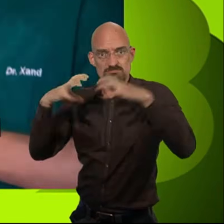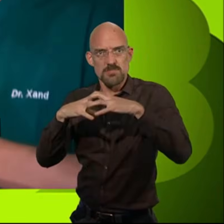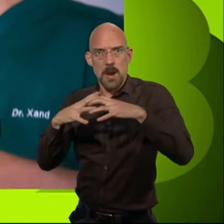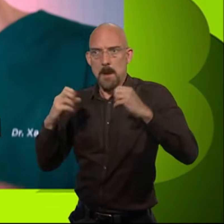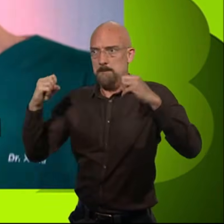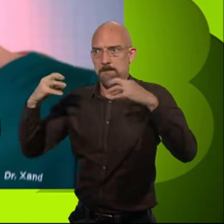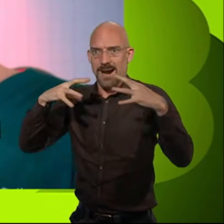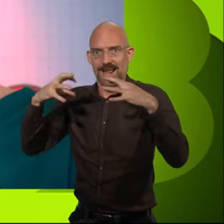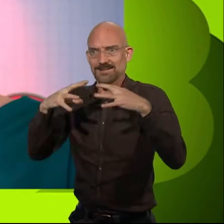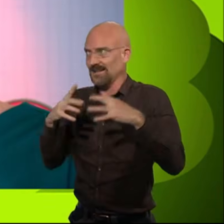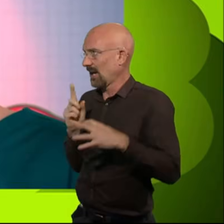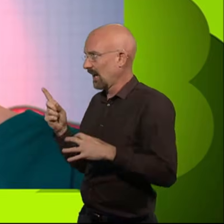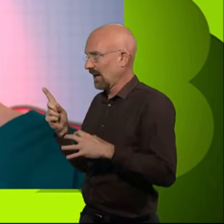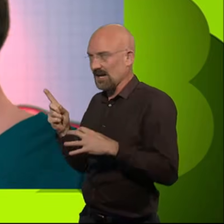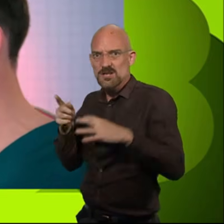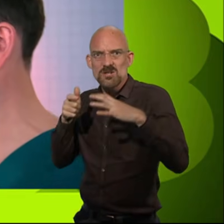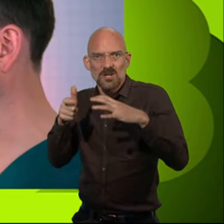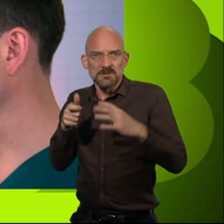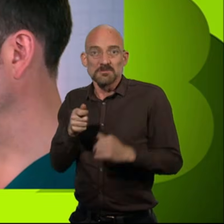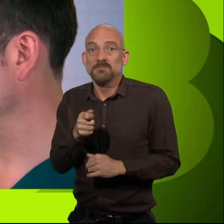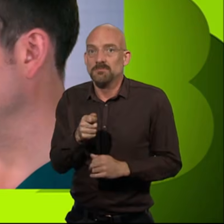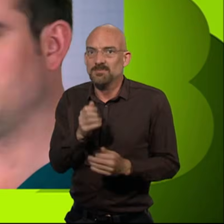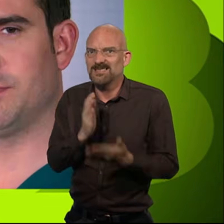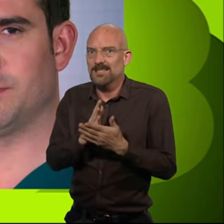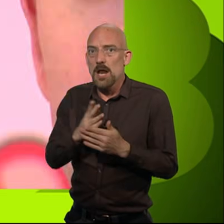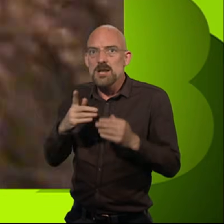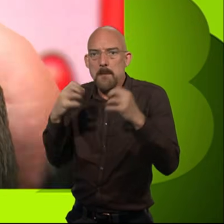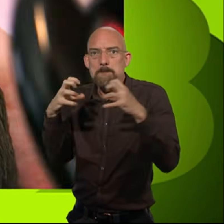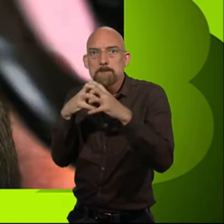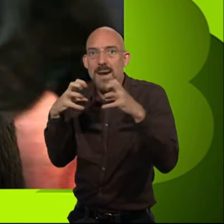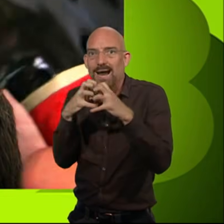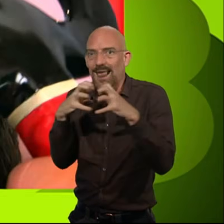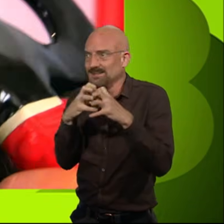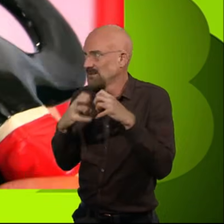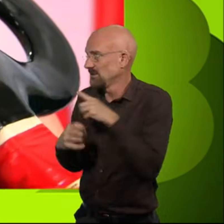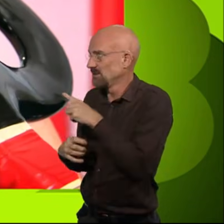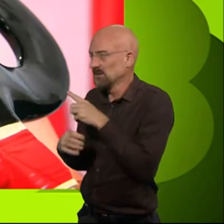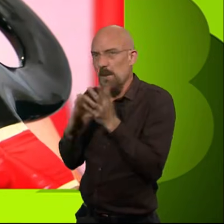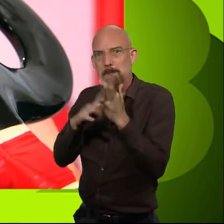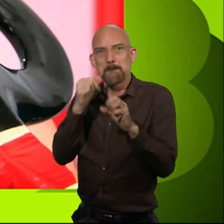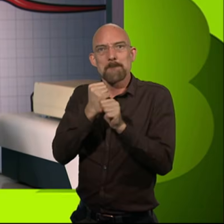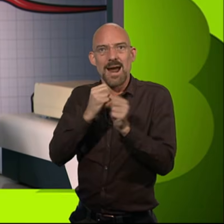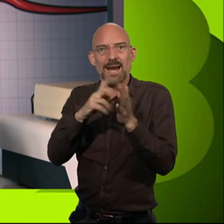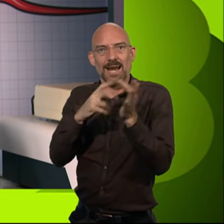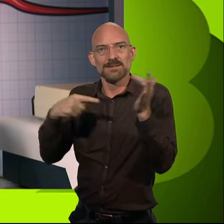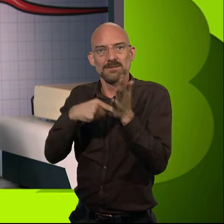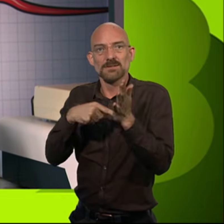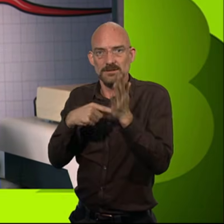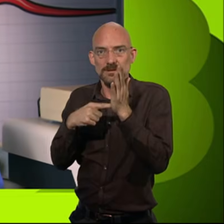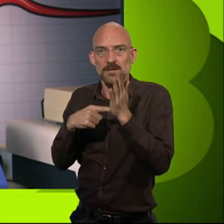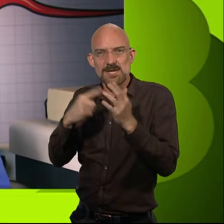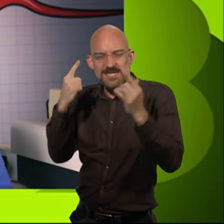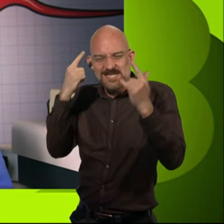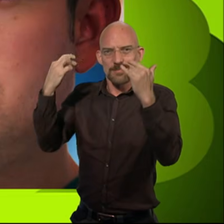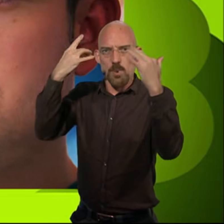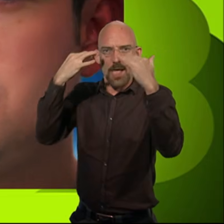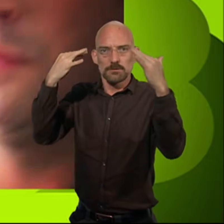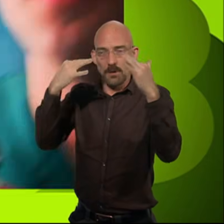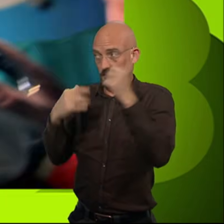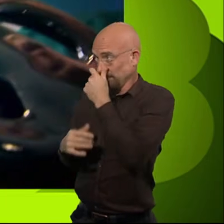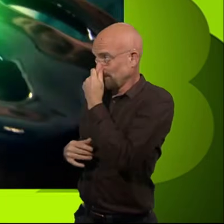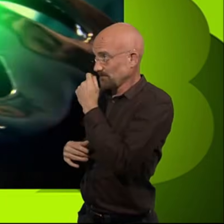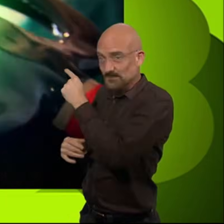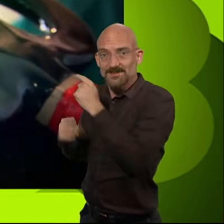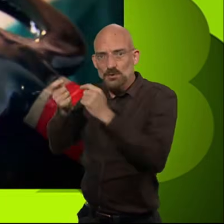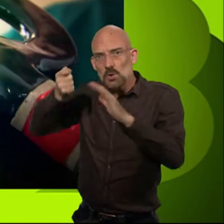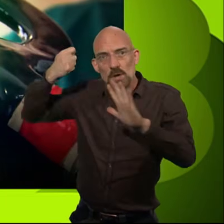magnetic stimulator. It's a big magnet. But it's a cool big magnet. It sends electromagnetic pulses